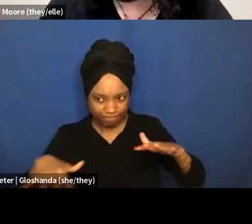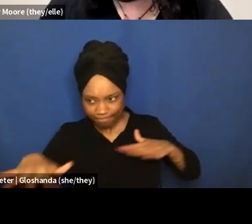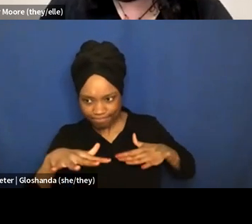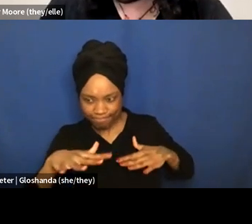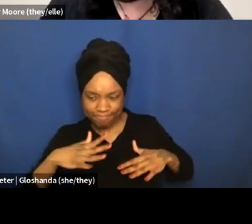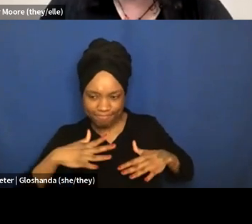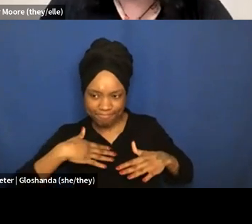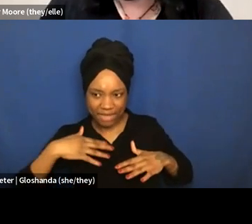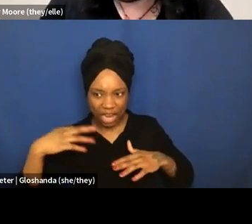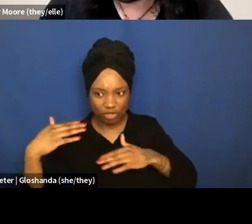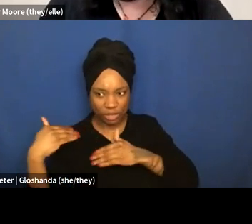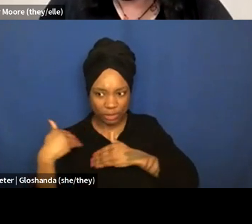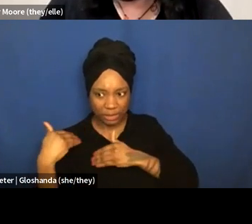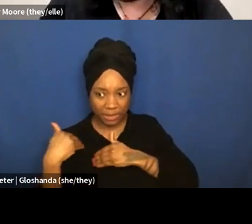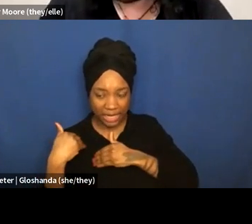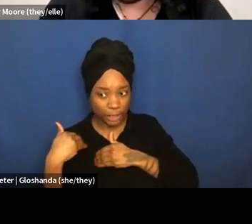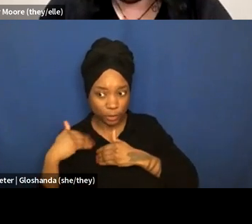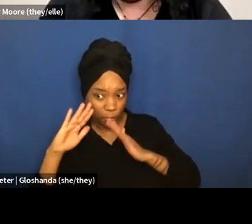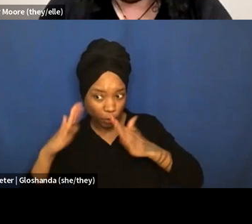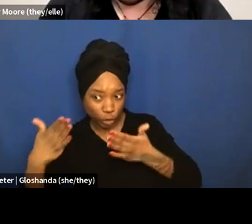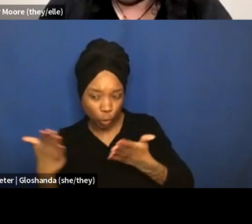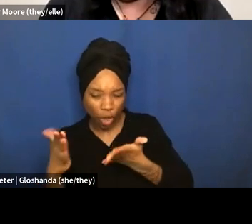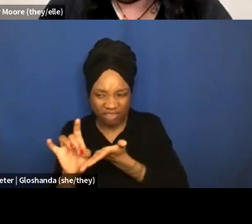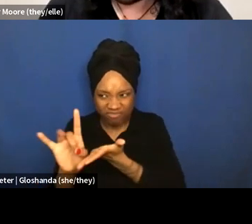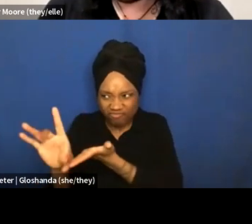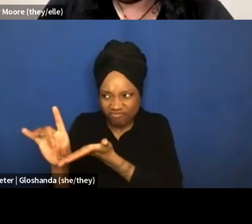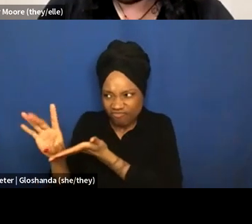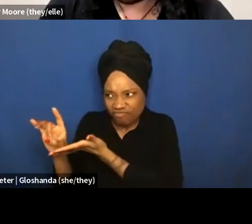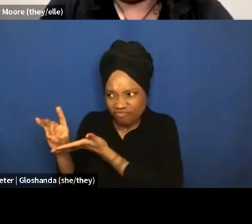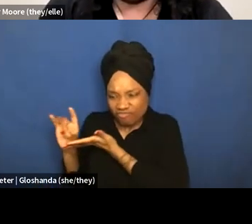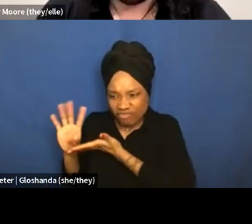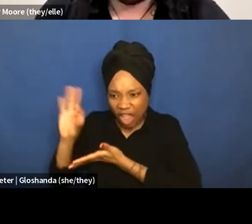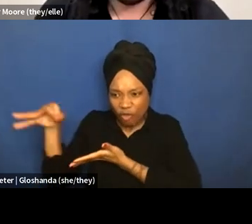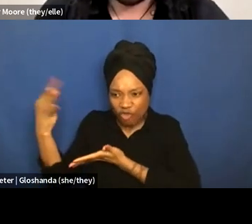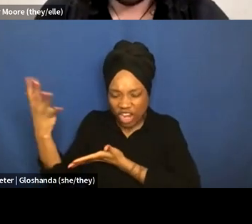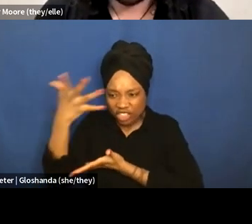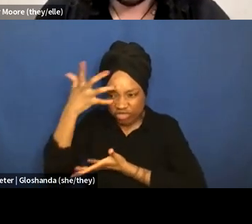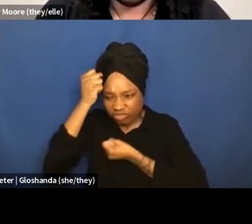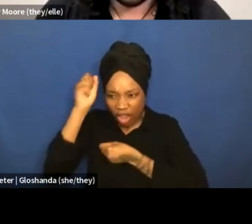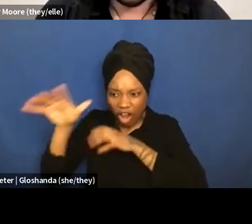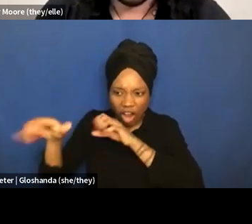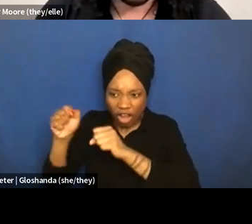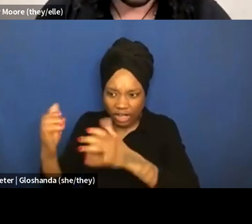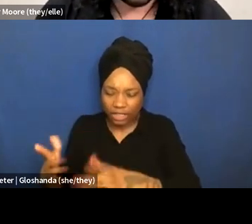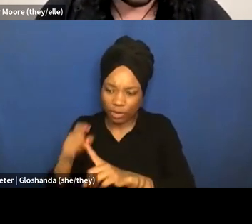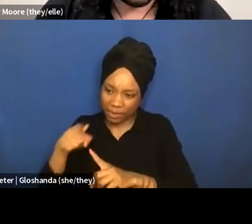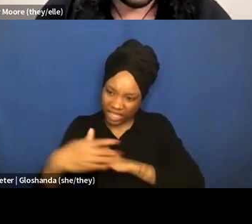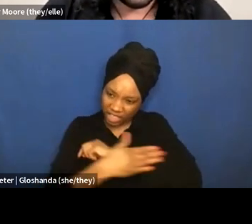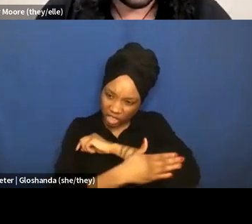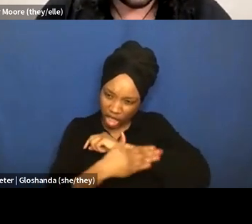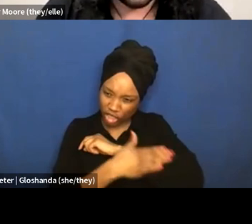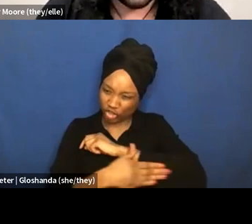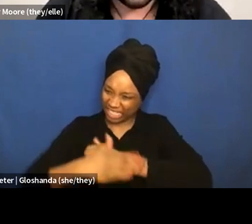kicking the French colonizers out of this country, is ending the system of oppression that is creating